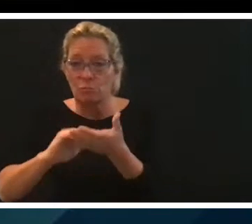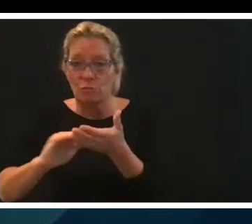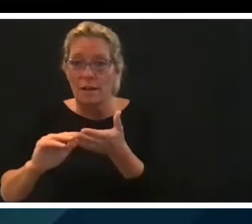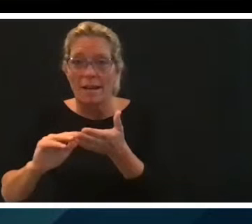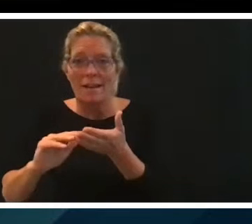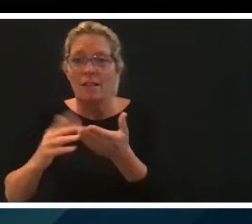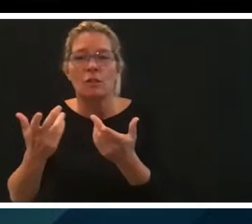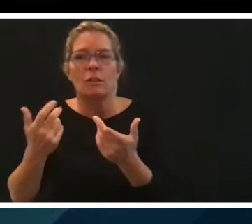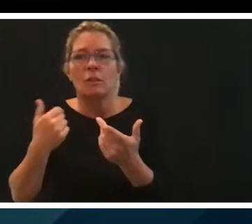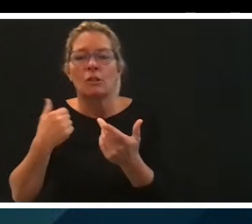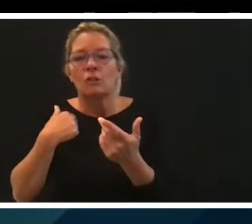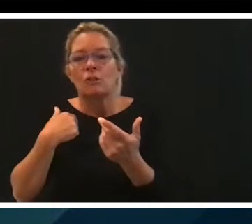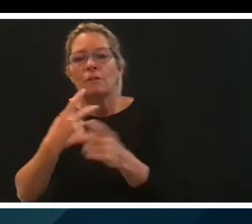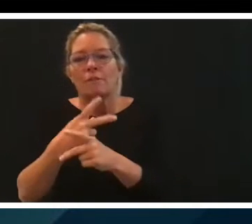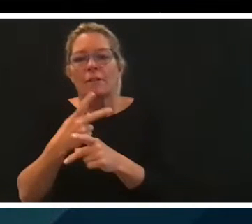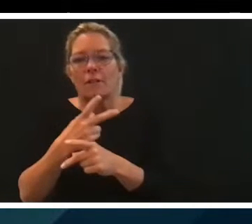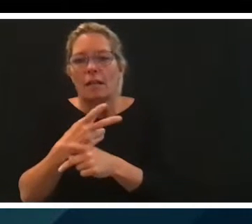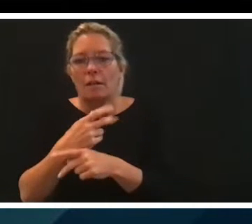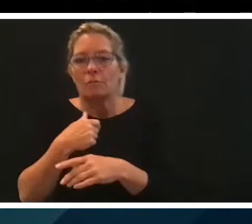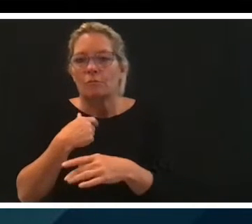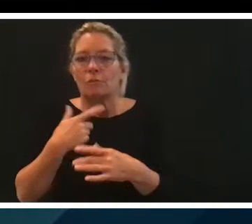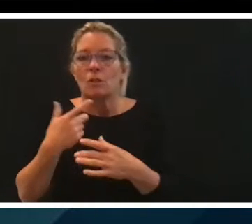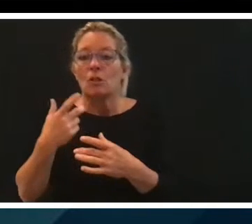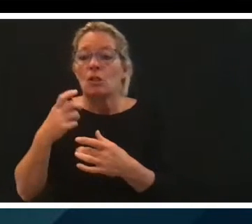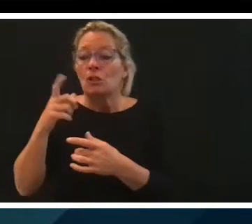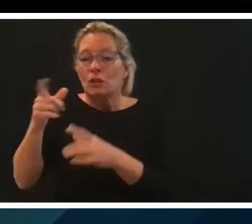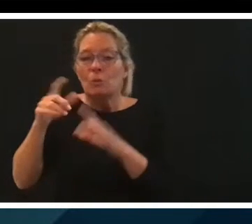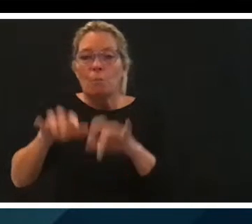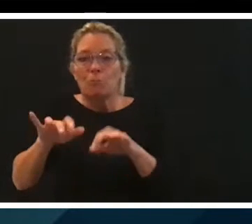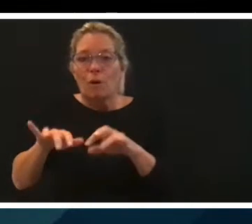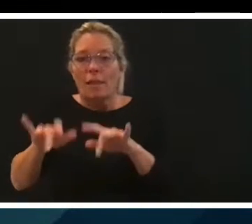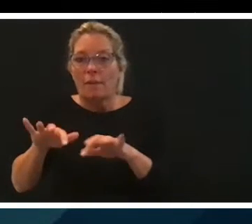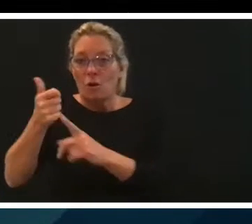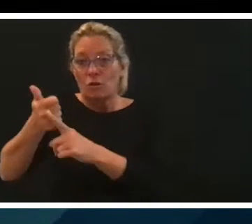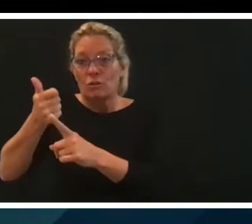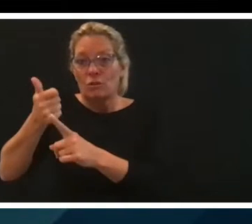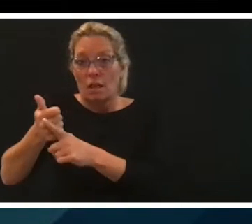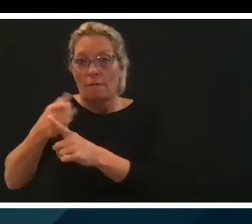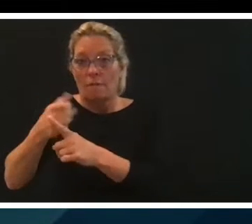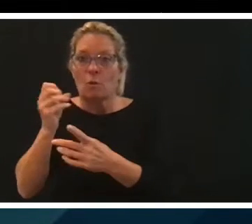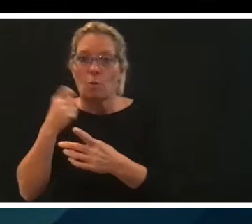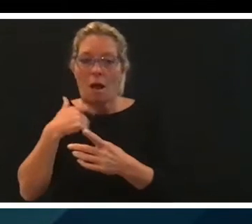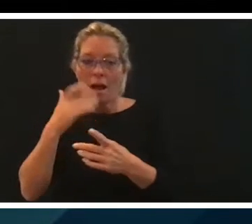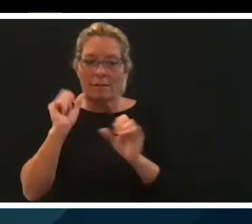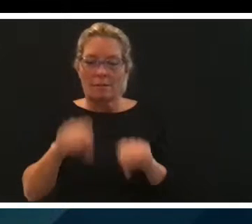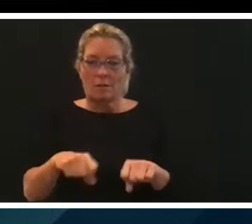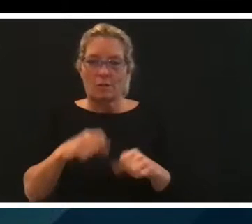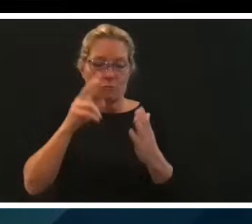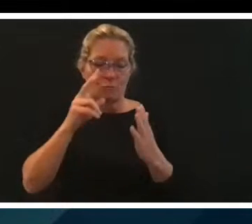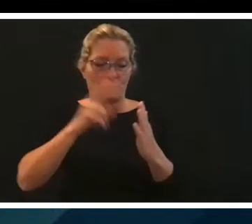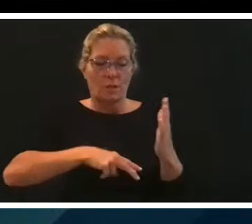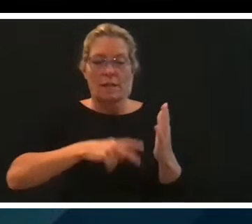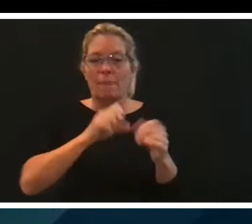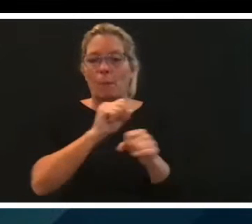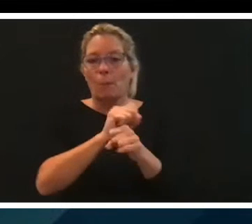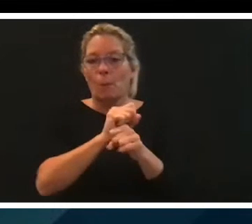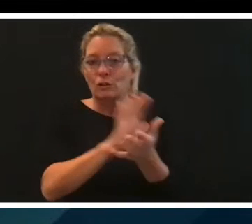assignments or worksheets, she would Braille those out so I could read them. And